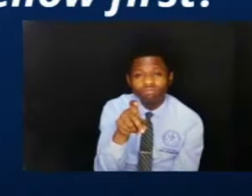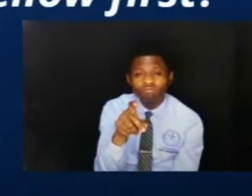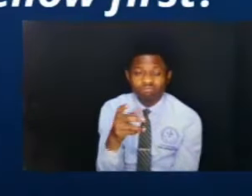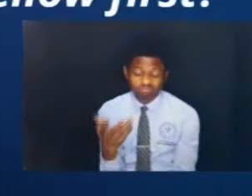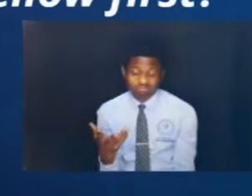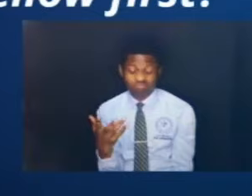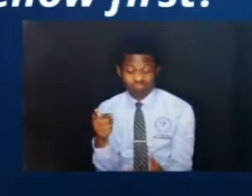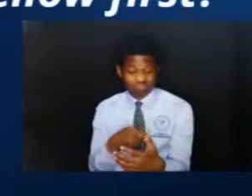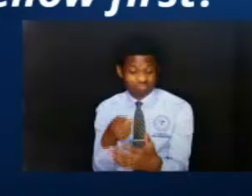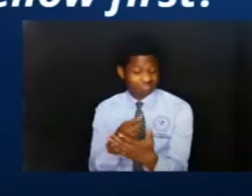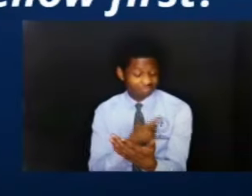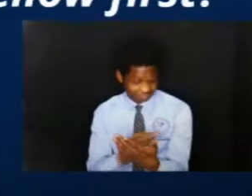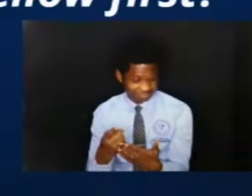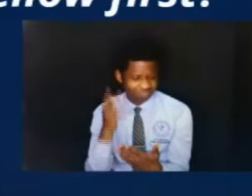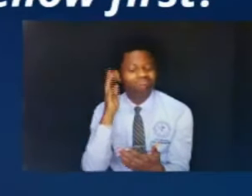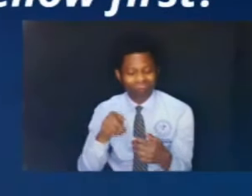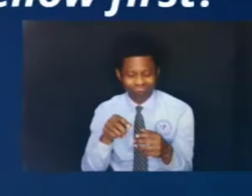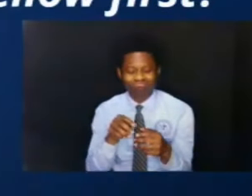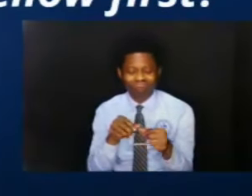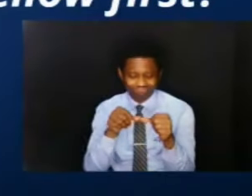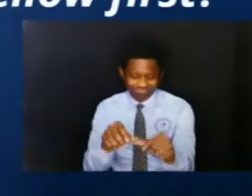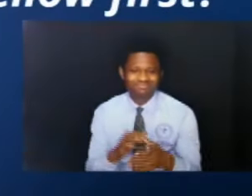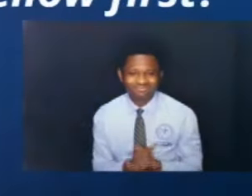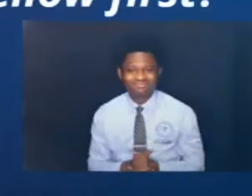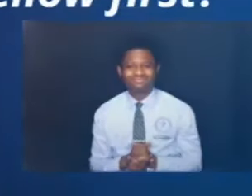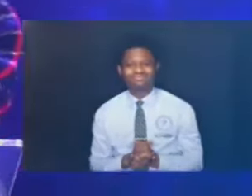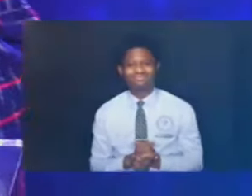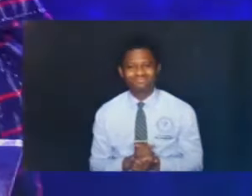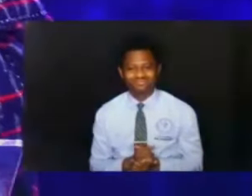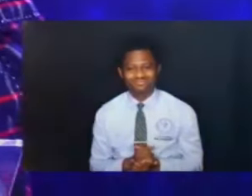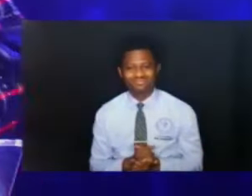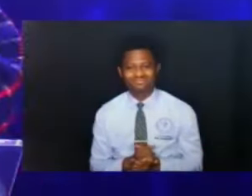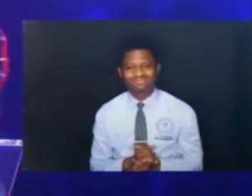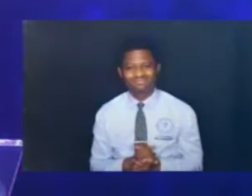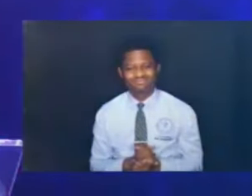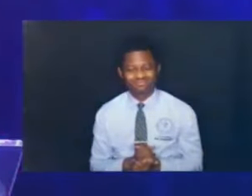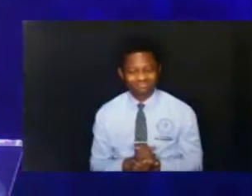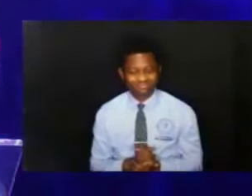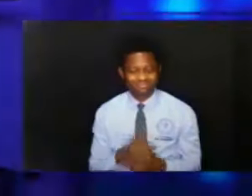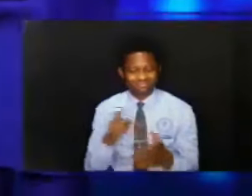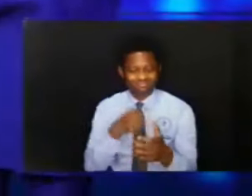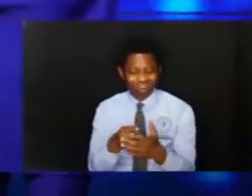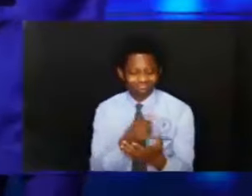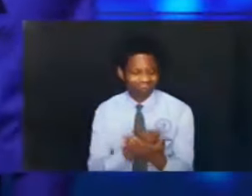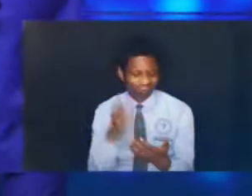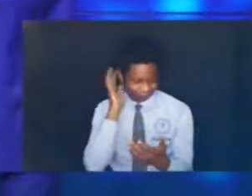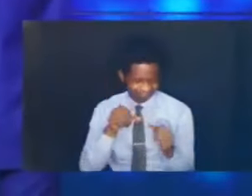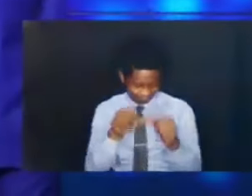We'll continue next week. That's the name. We'll continue next week. We have to just look at the scripture